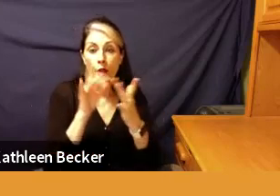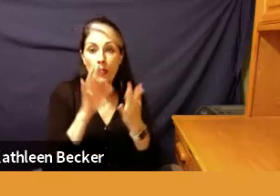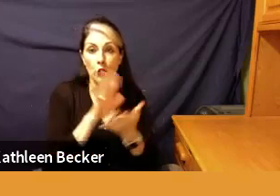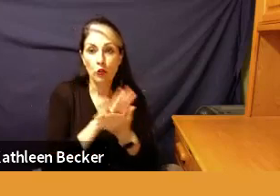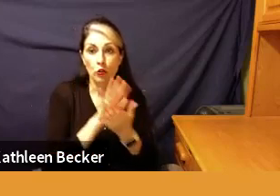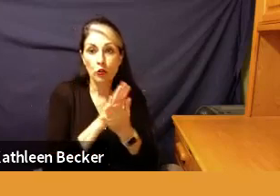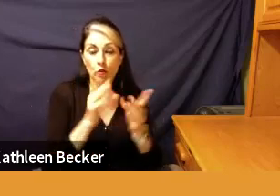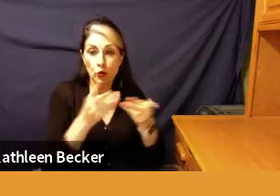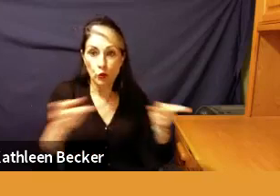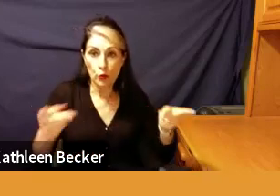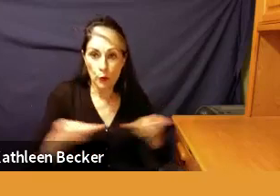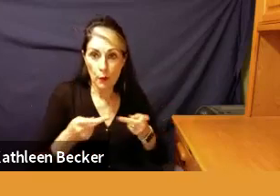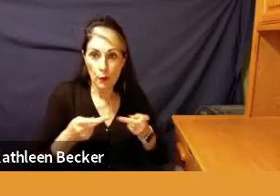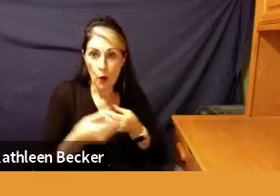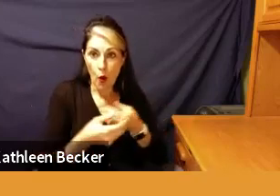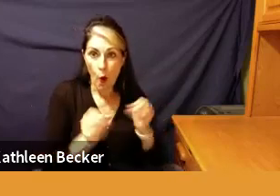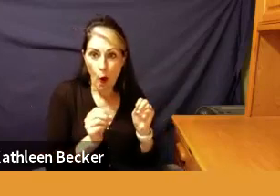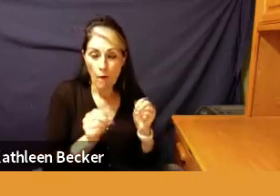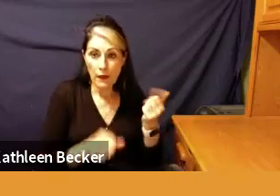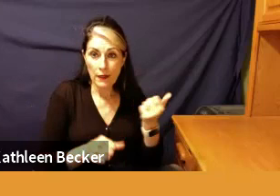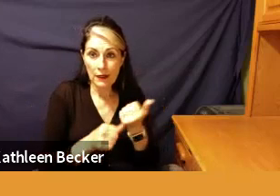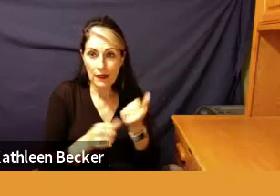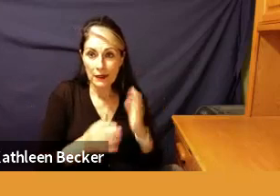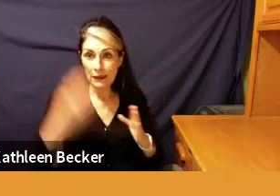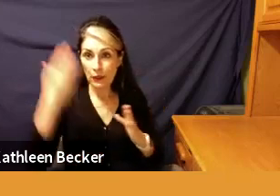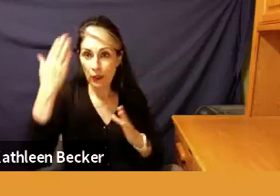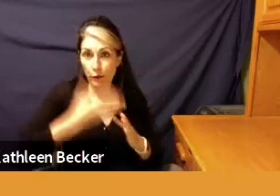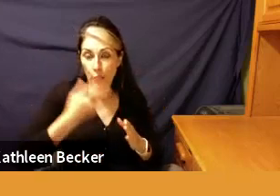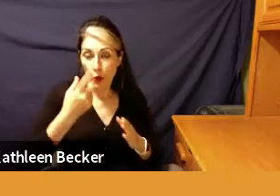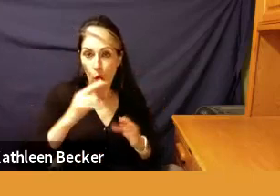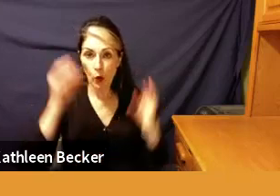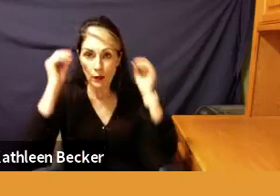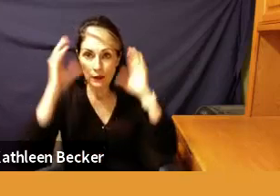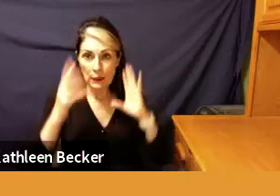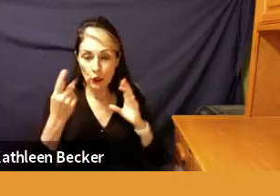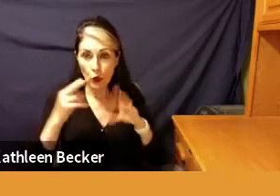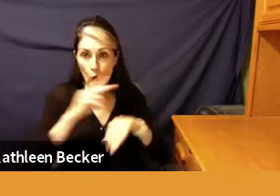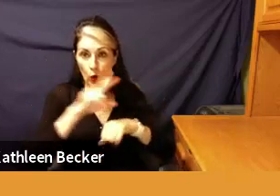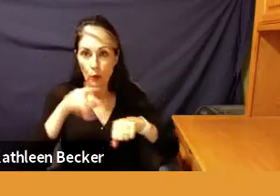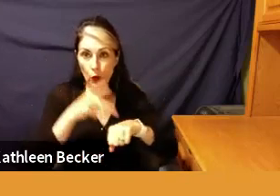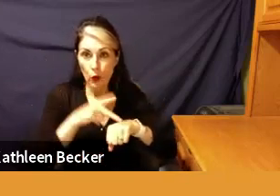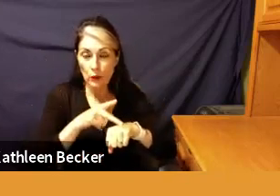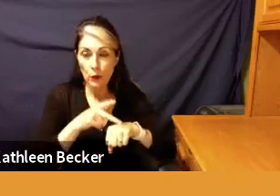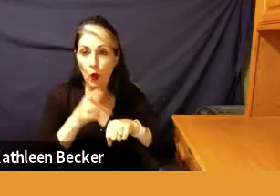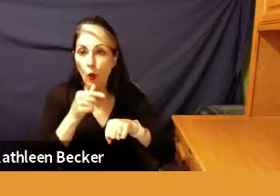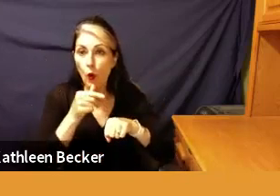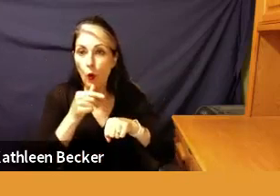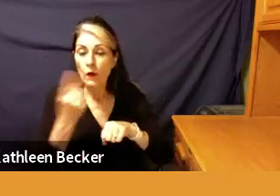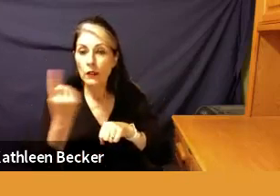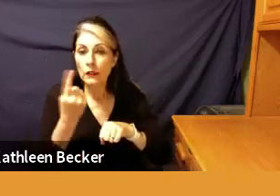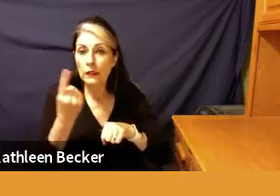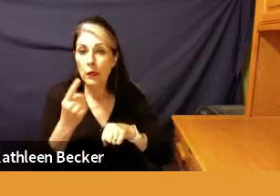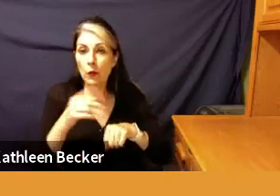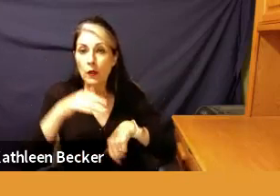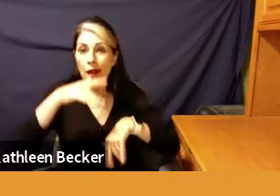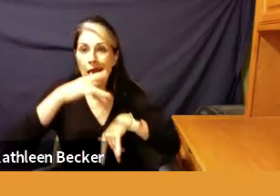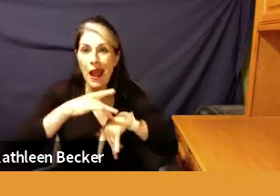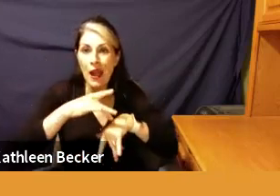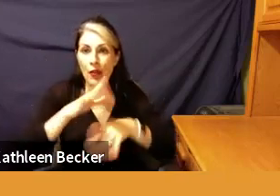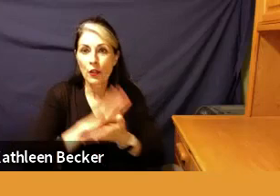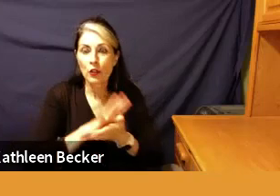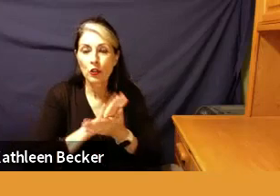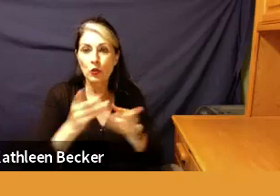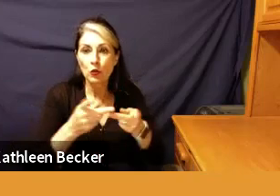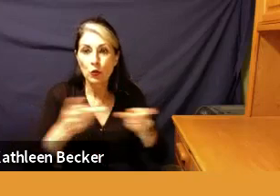the office assistants in the front, or their teacher, or the principal, or whoever, someone at the school site